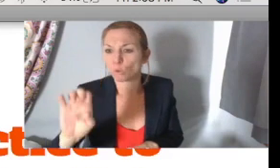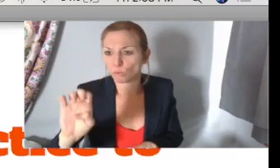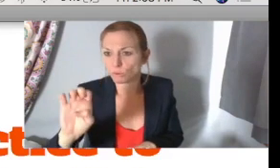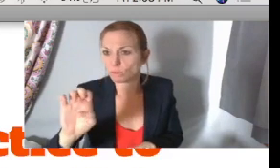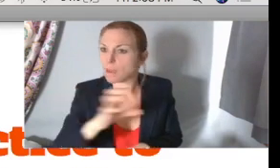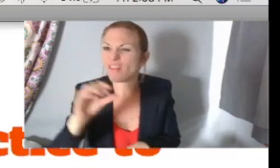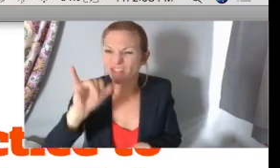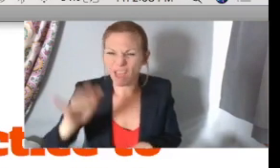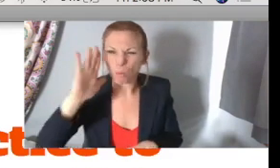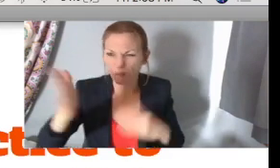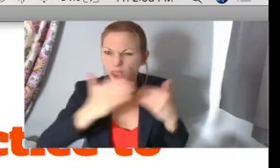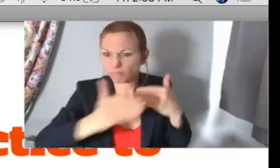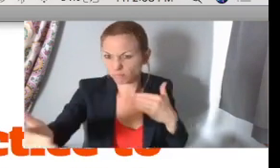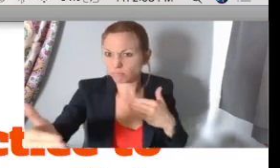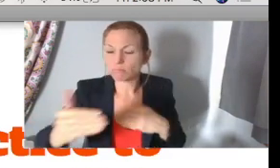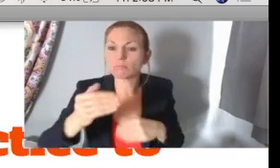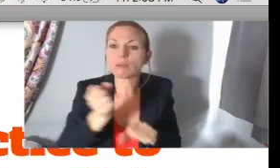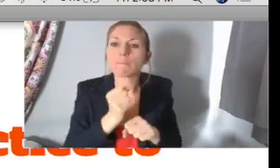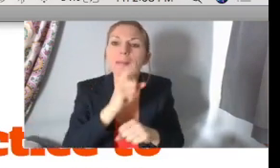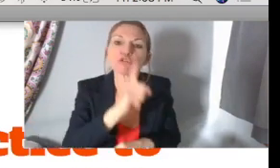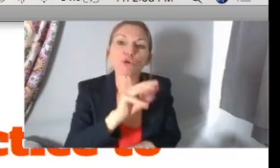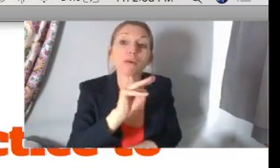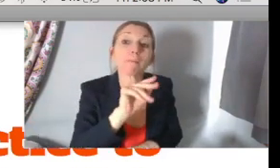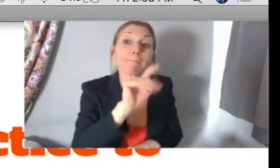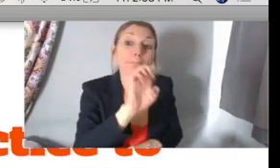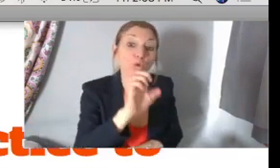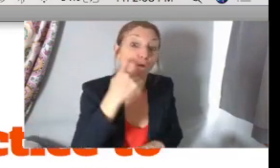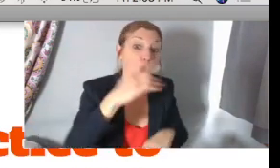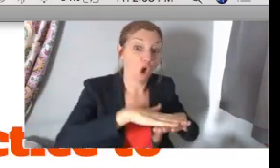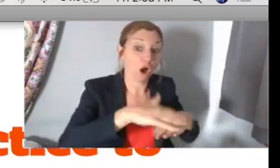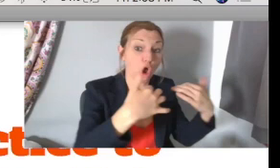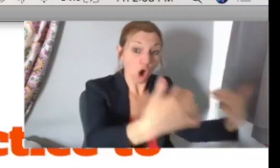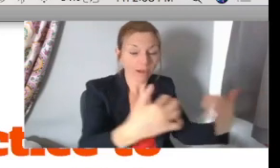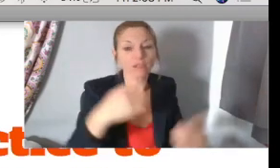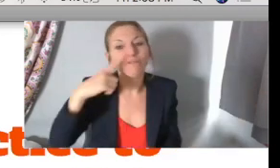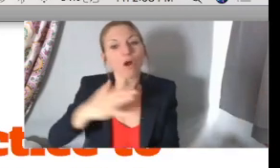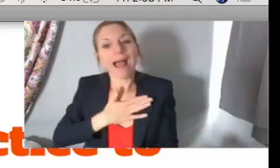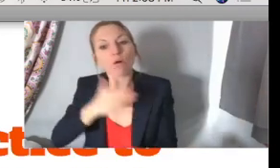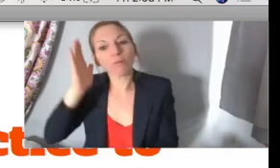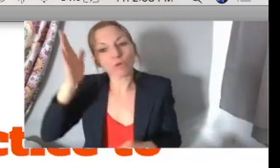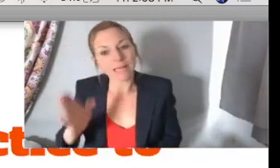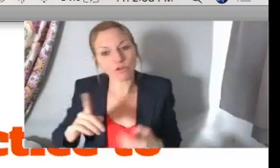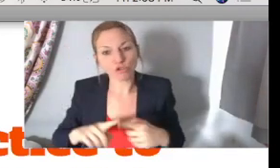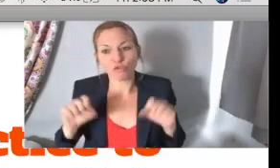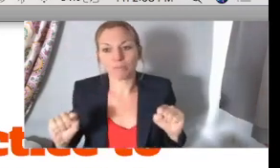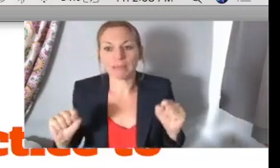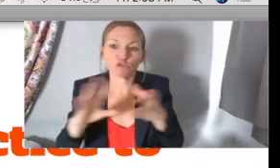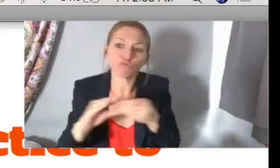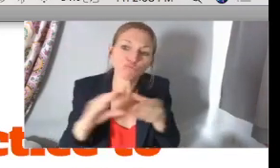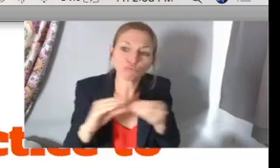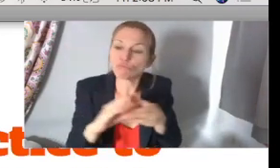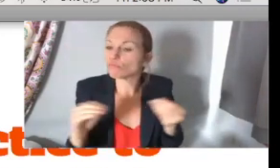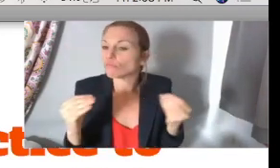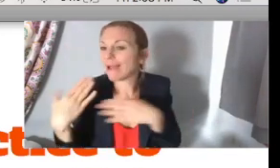presenters will be able to unmute themselves and be able to share. If you have any questions throughout the webinar,